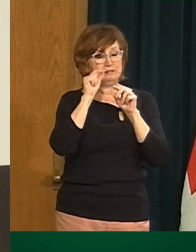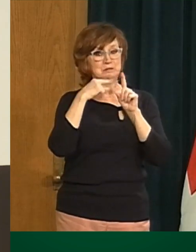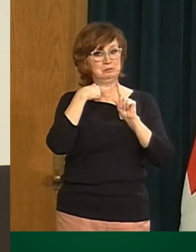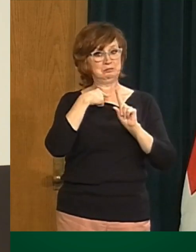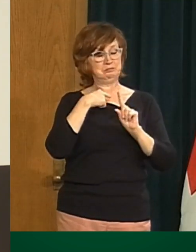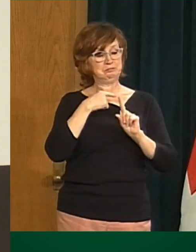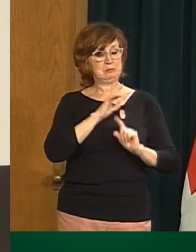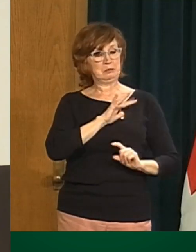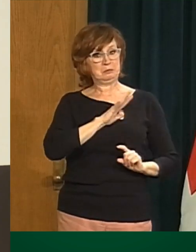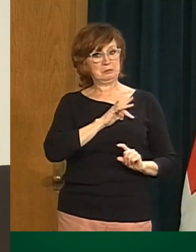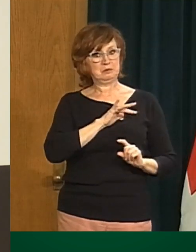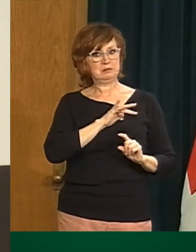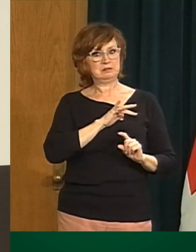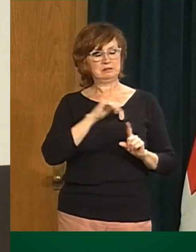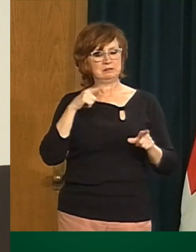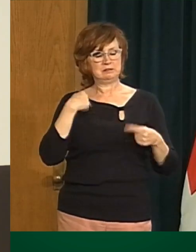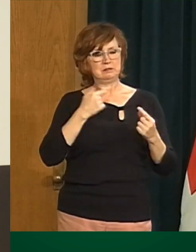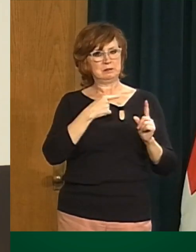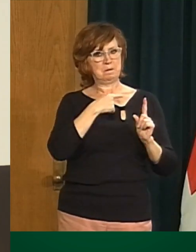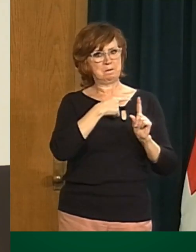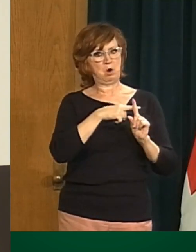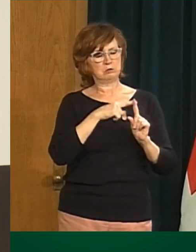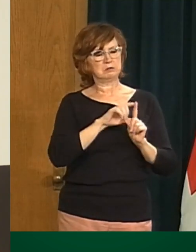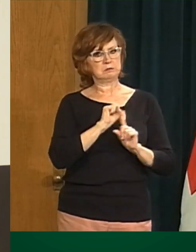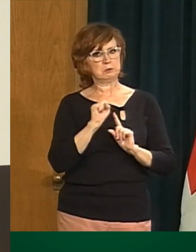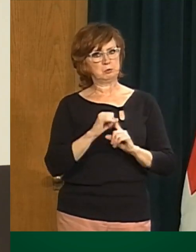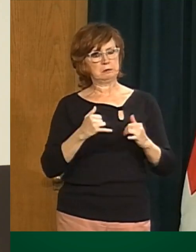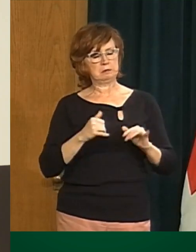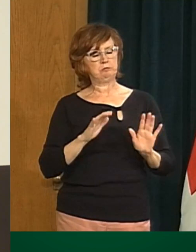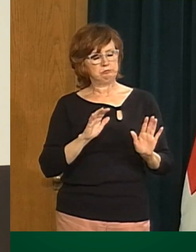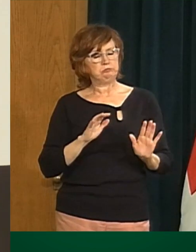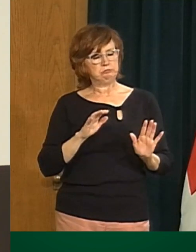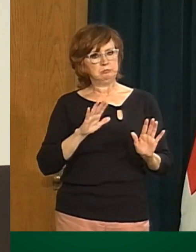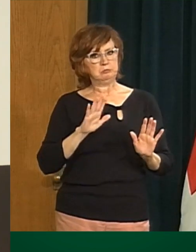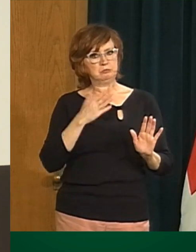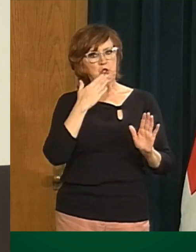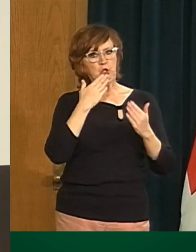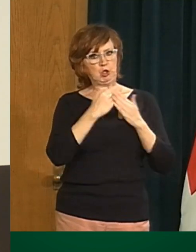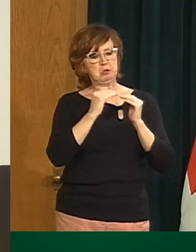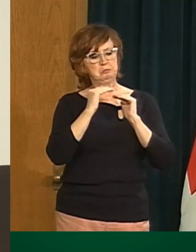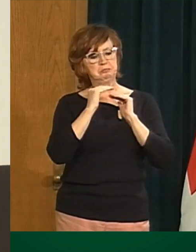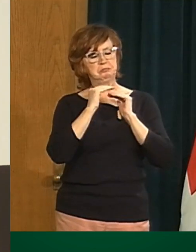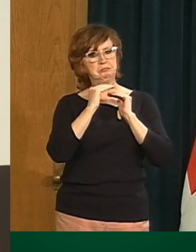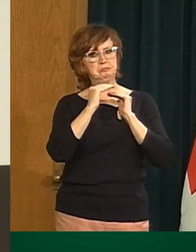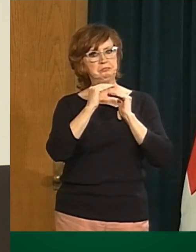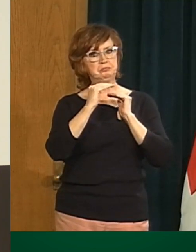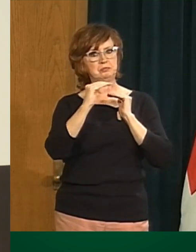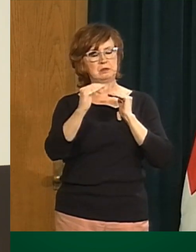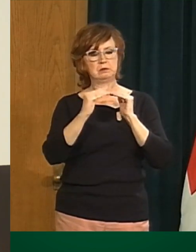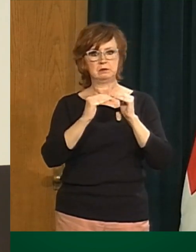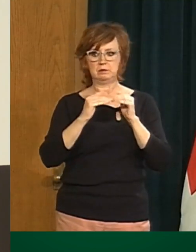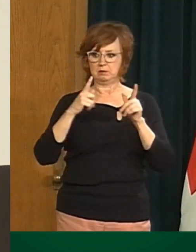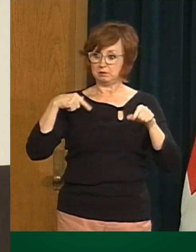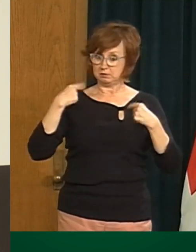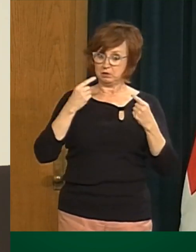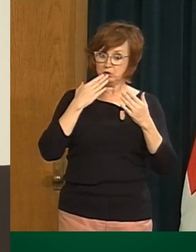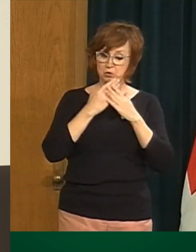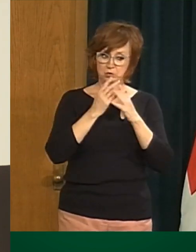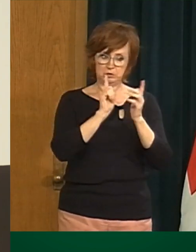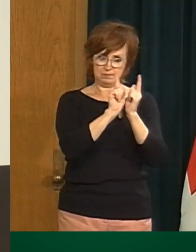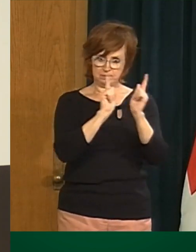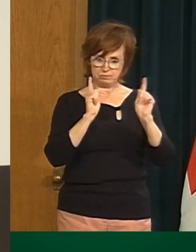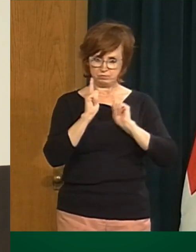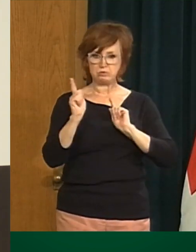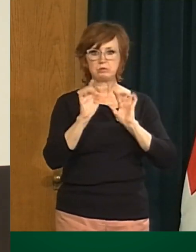easy to do many things in a safe manner by practicing physical distance. We still can't do a